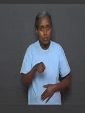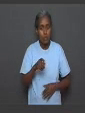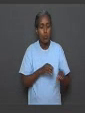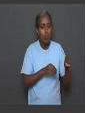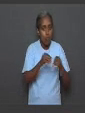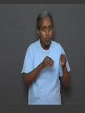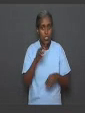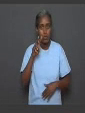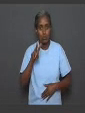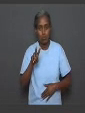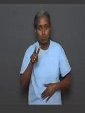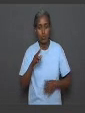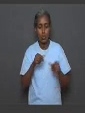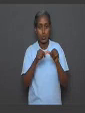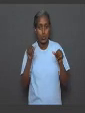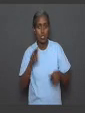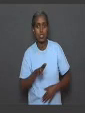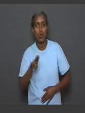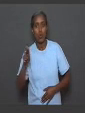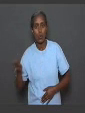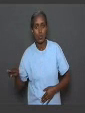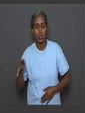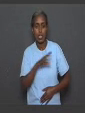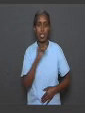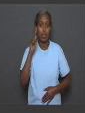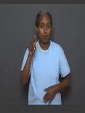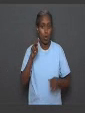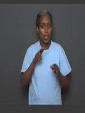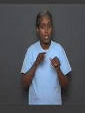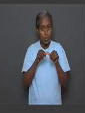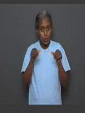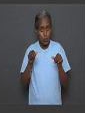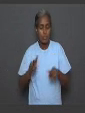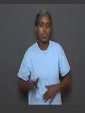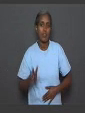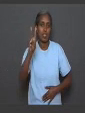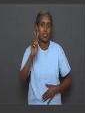units horizontally and 1 unit vertically.